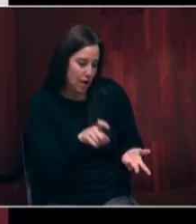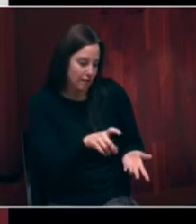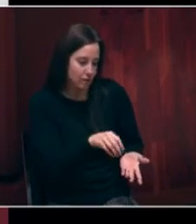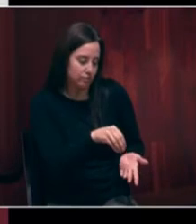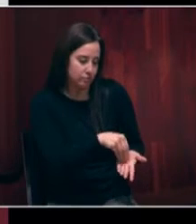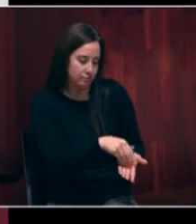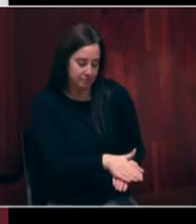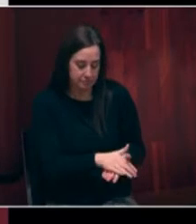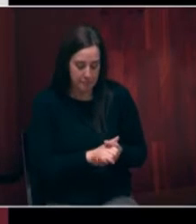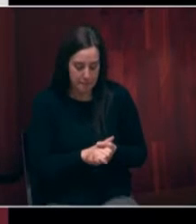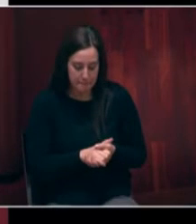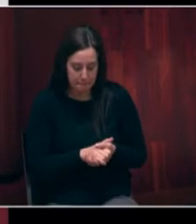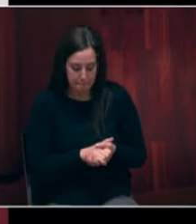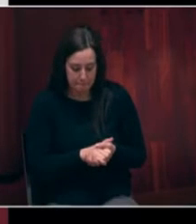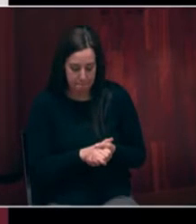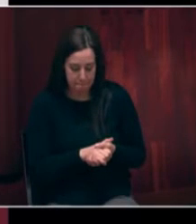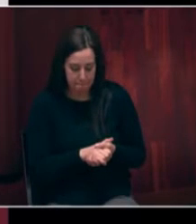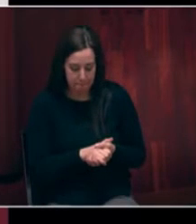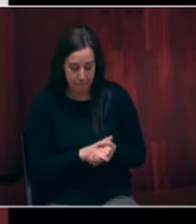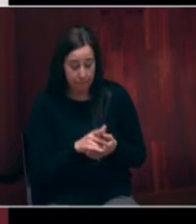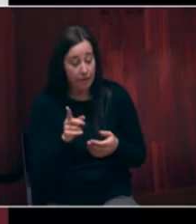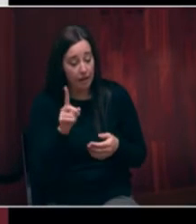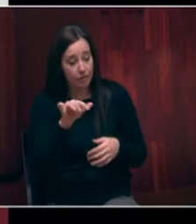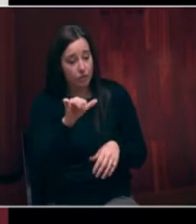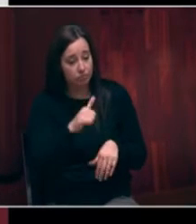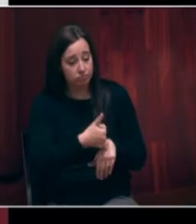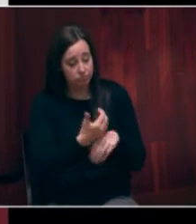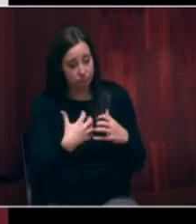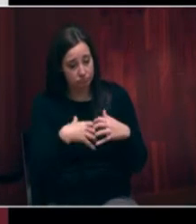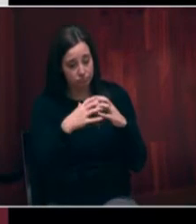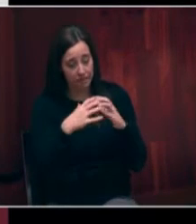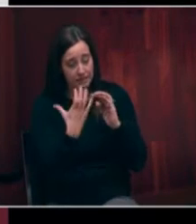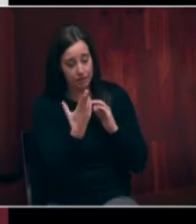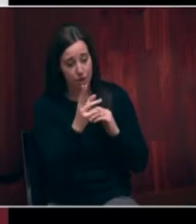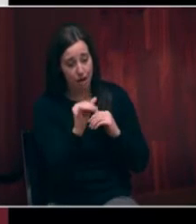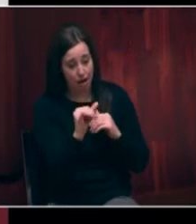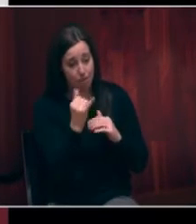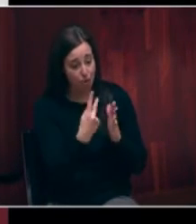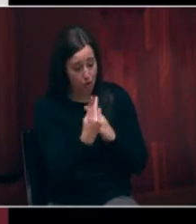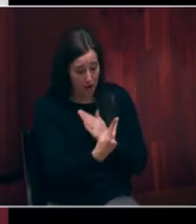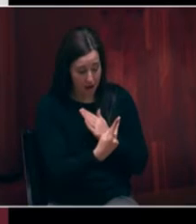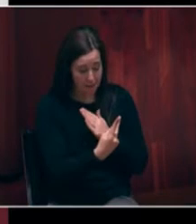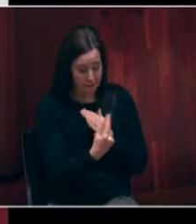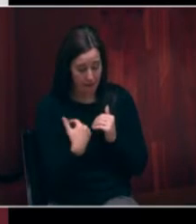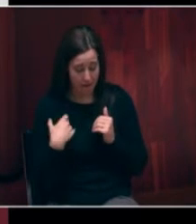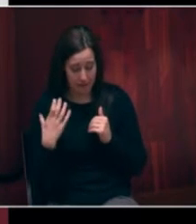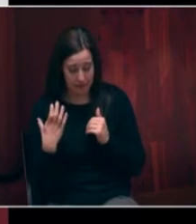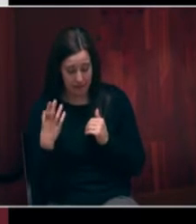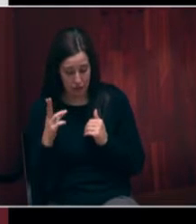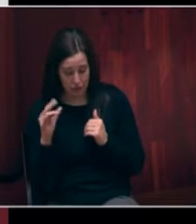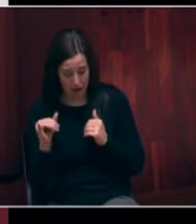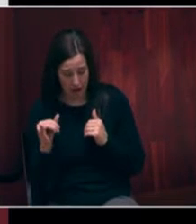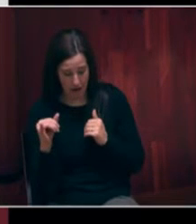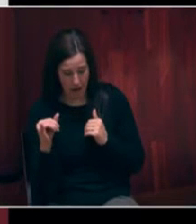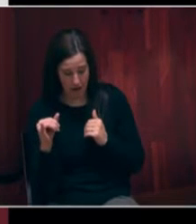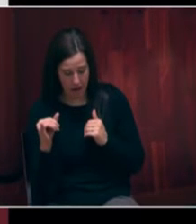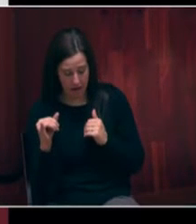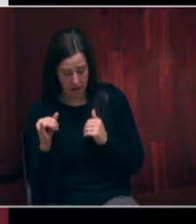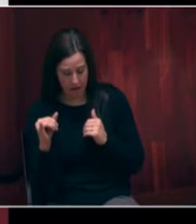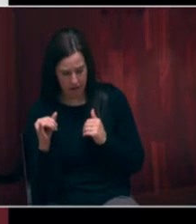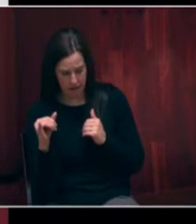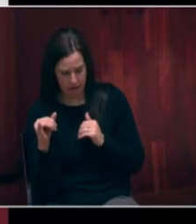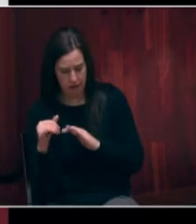agencies implement the CUI program, there should never be a situation where you have a CUI marked document that's also marked as being for